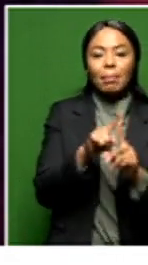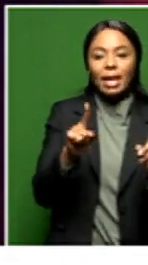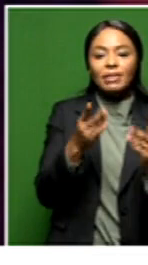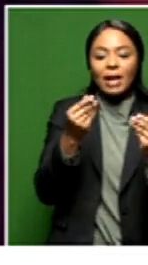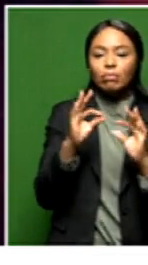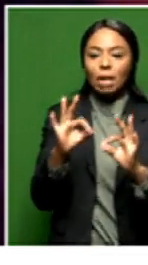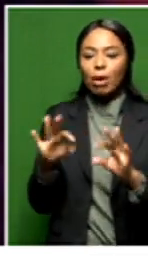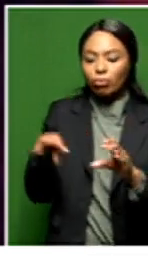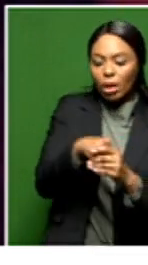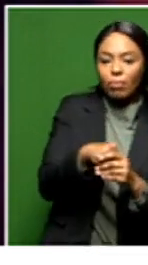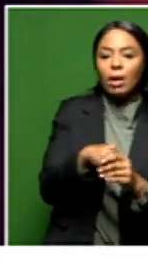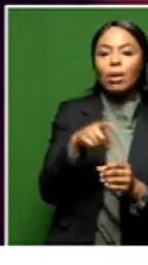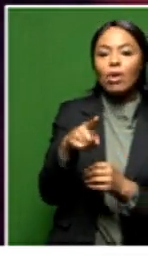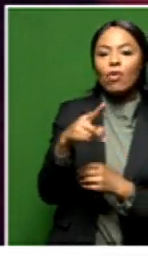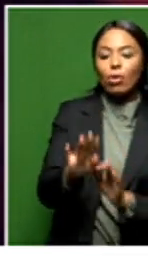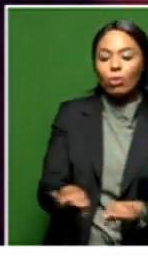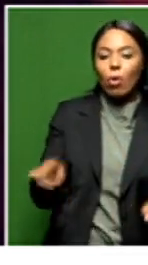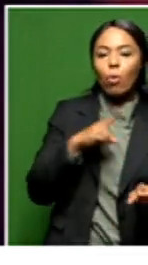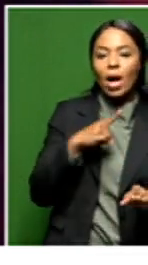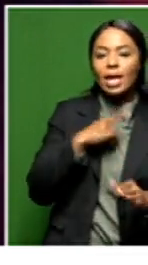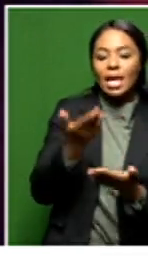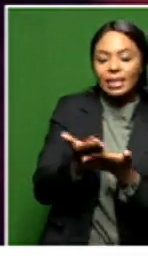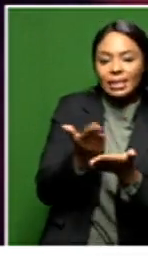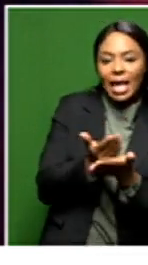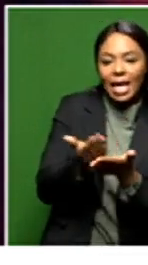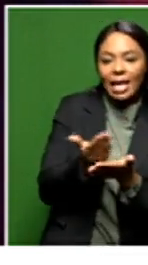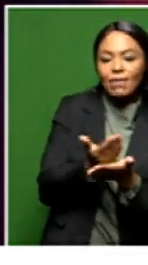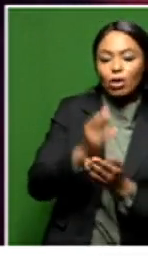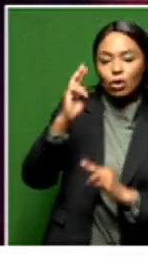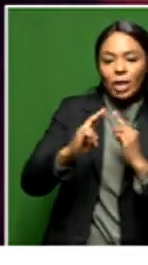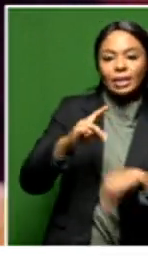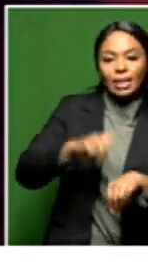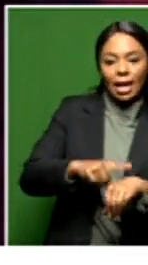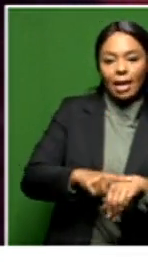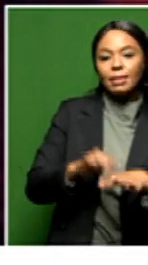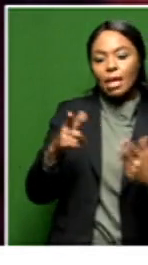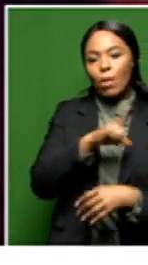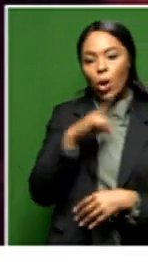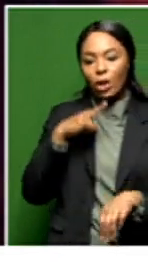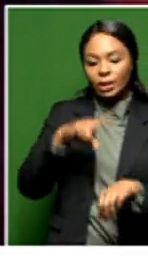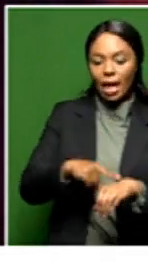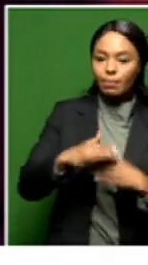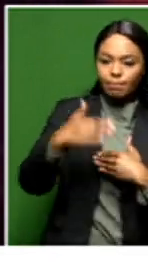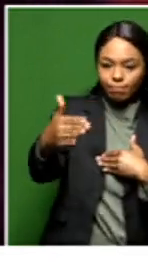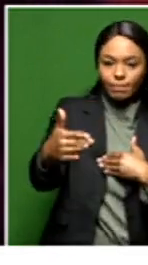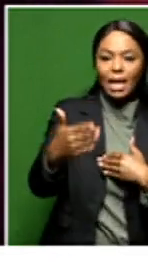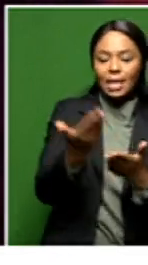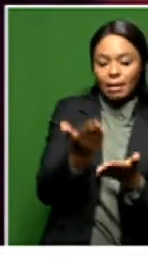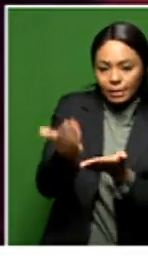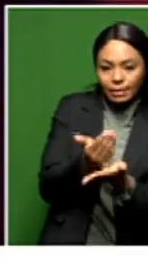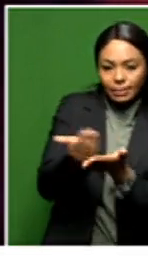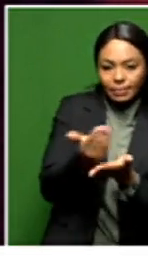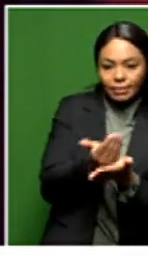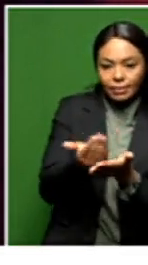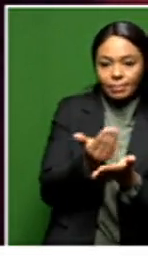involved in terms of saving for their short and long-term goals. So it wasn't only left to, let's say, in our single-headed households by the